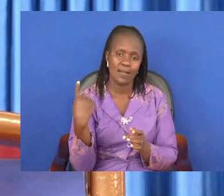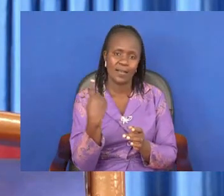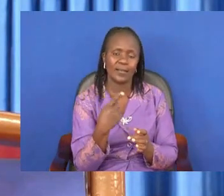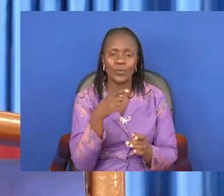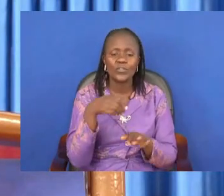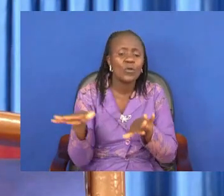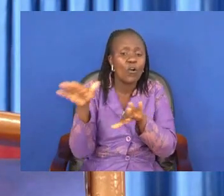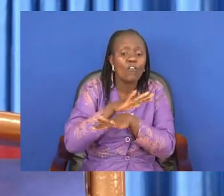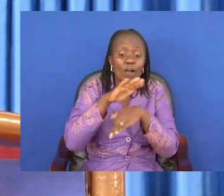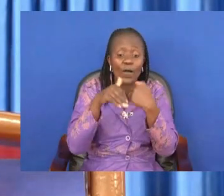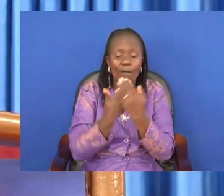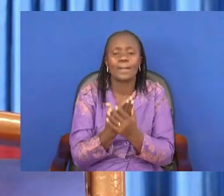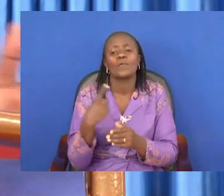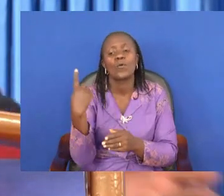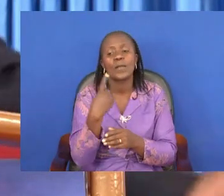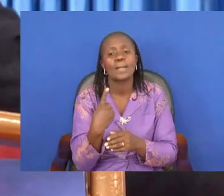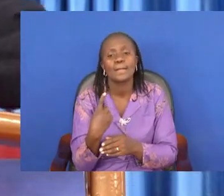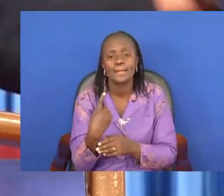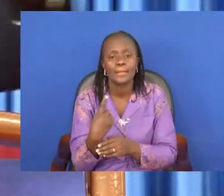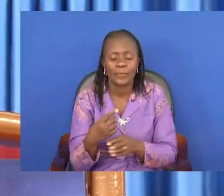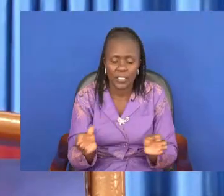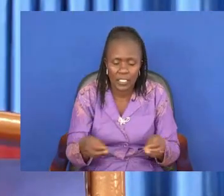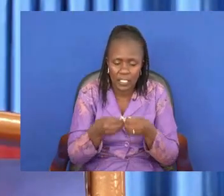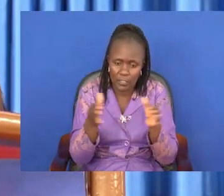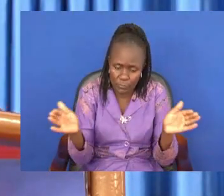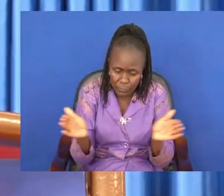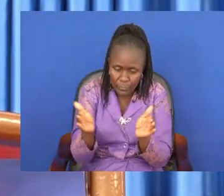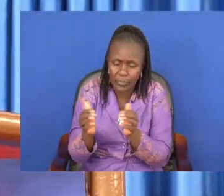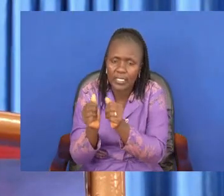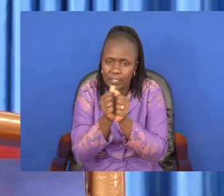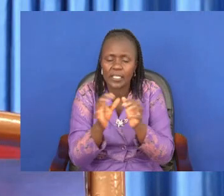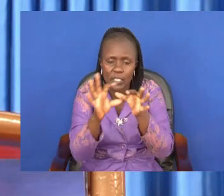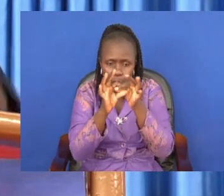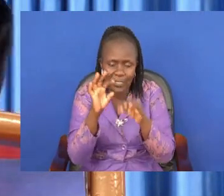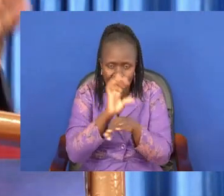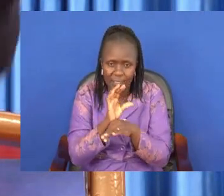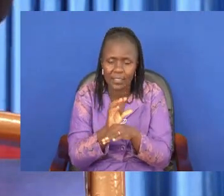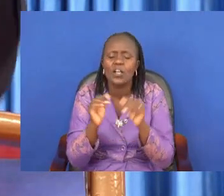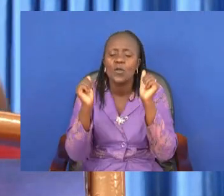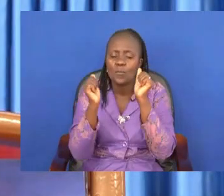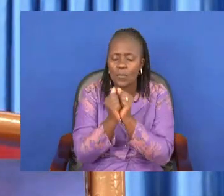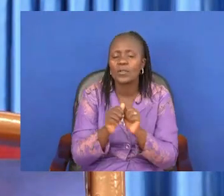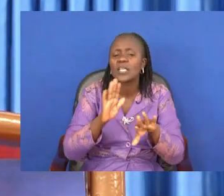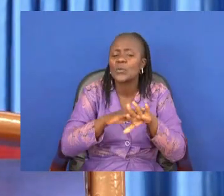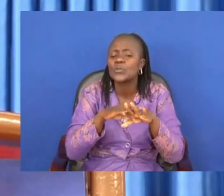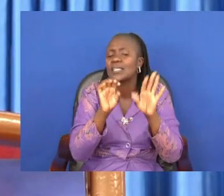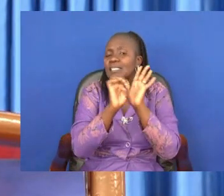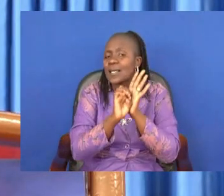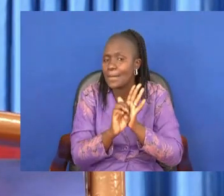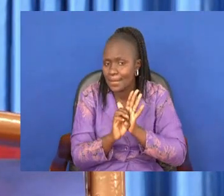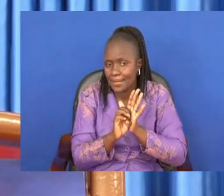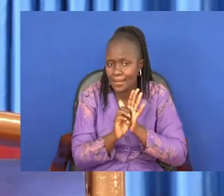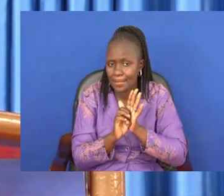is over all. He's the only one who can bring us together as a united church. Follow my example because I want you to